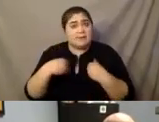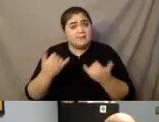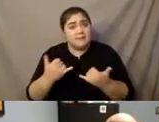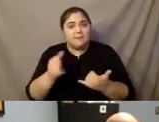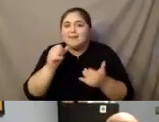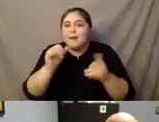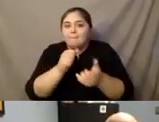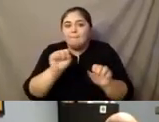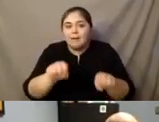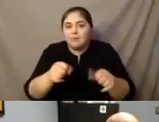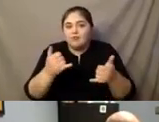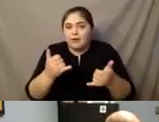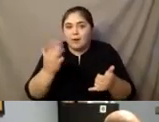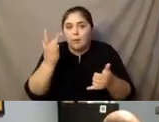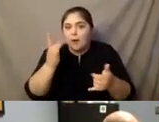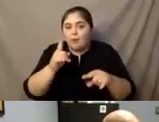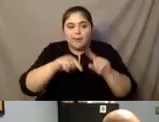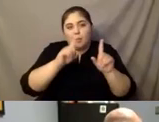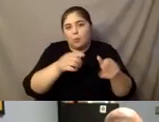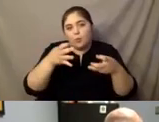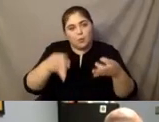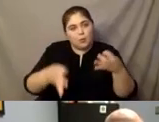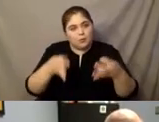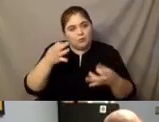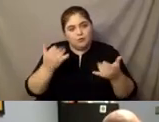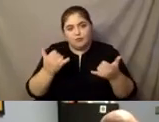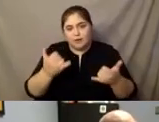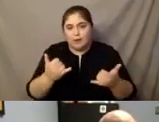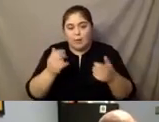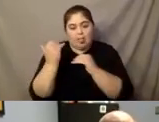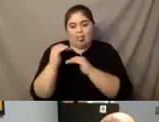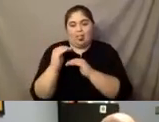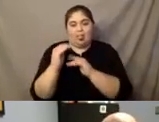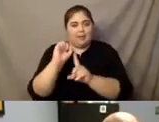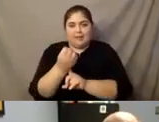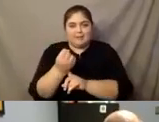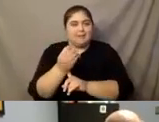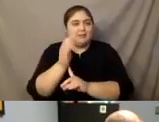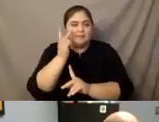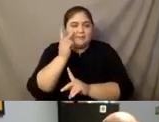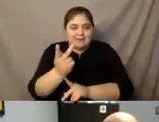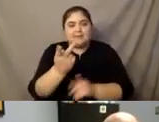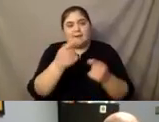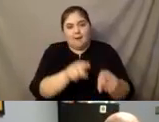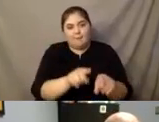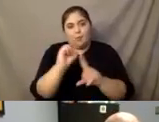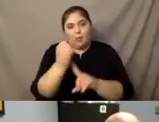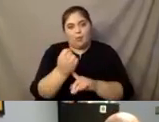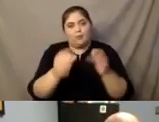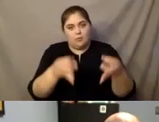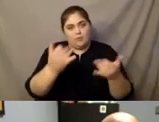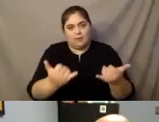have in-court appearances, or very limited cases are allowed to be heard in court. As Jordan mentioned too,